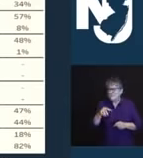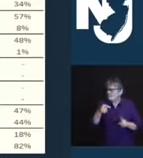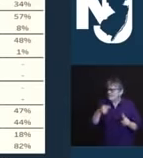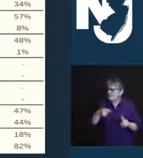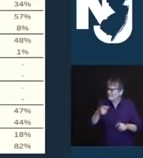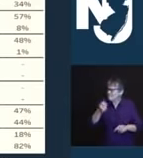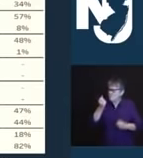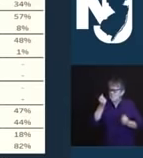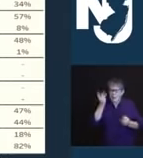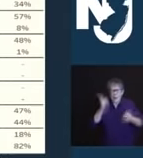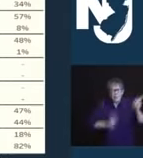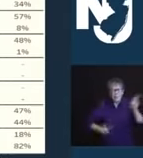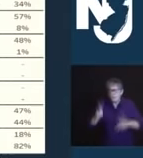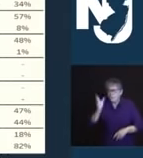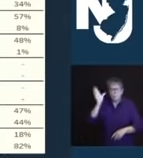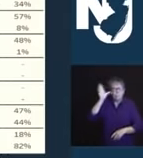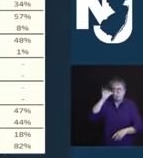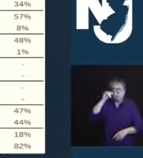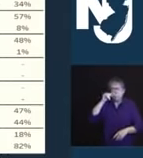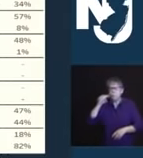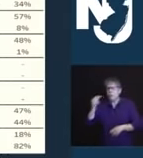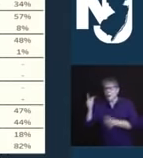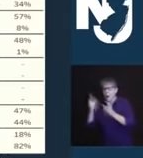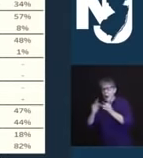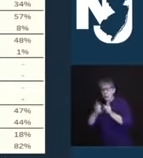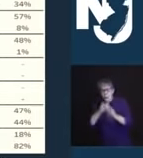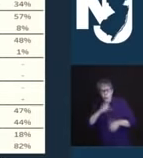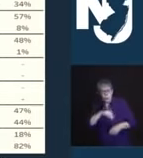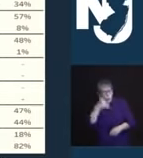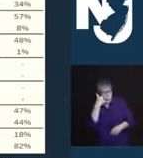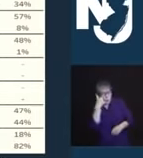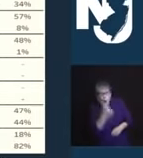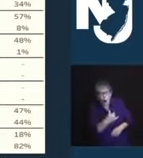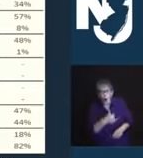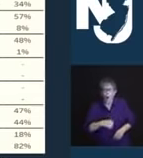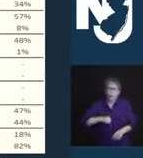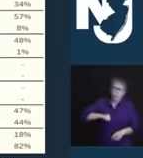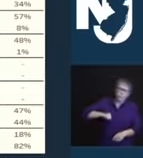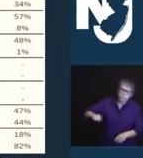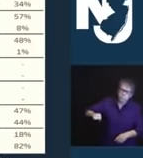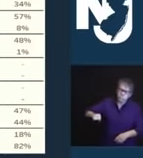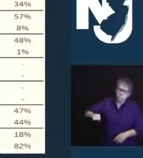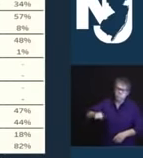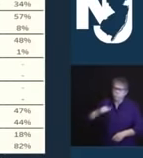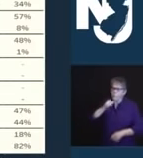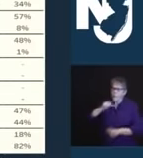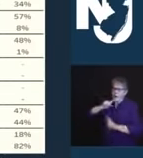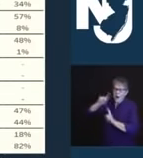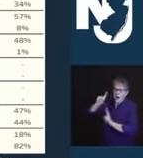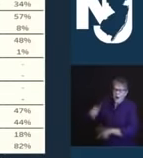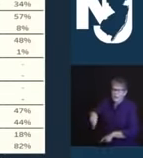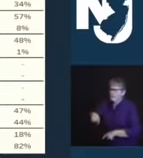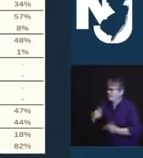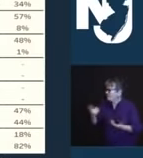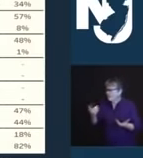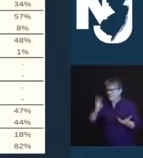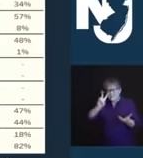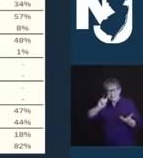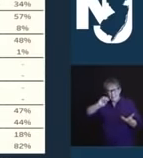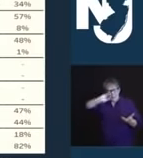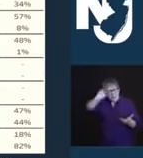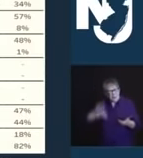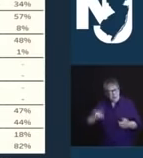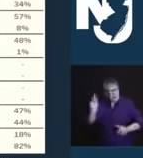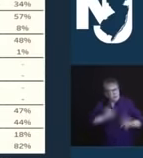70%. For the 31% of you who have cooperated, hats off to you. You are heroes. You are